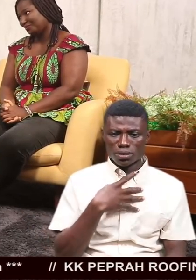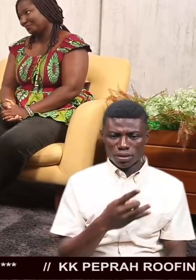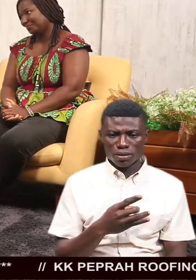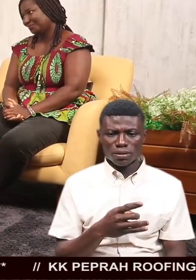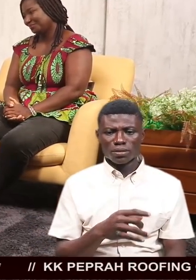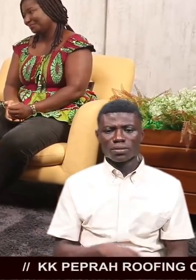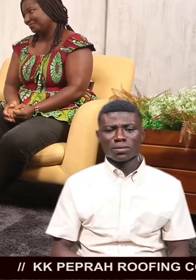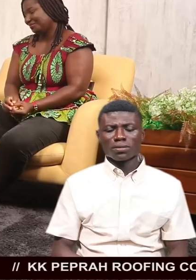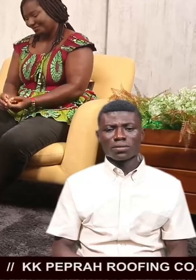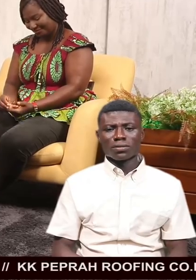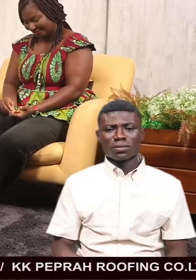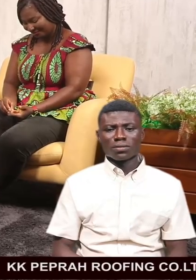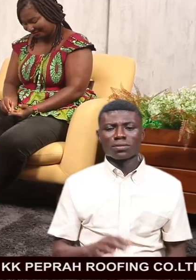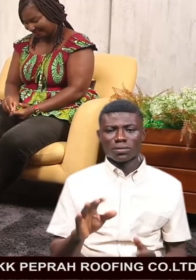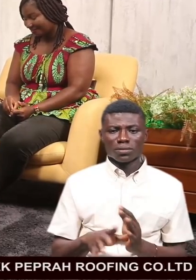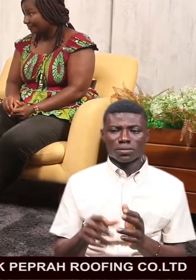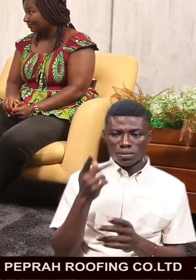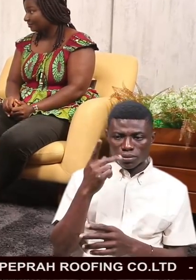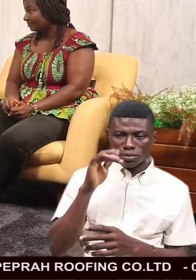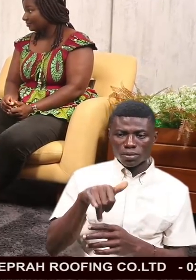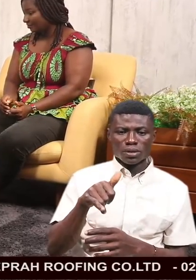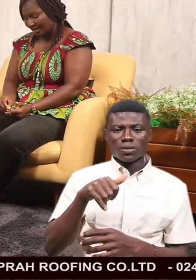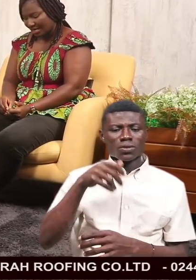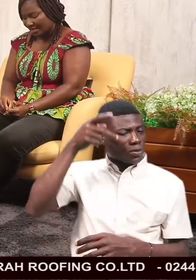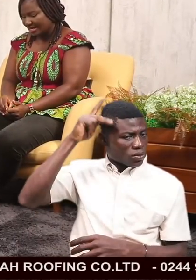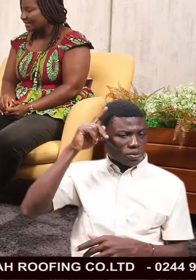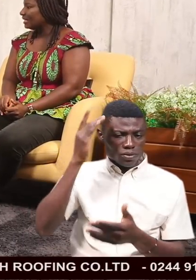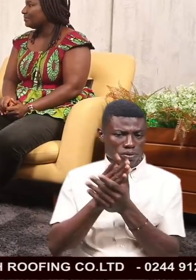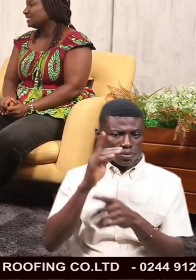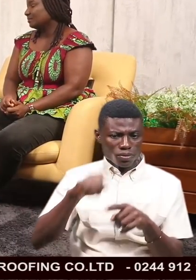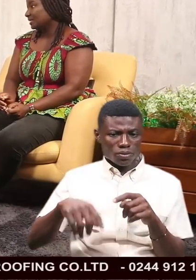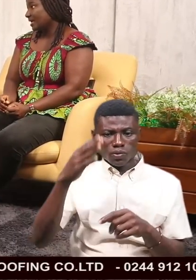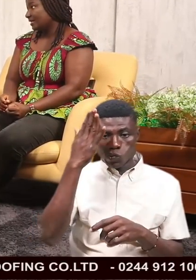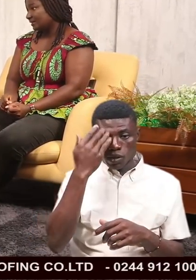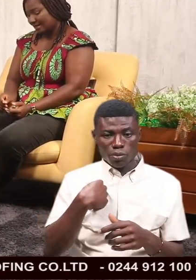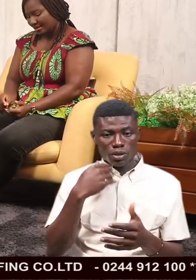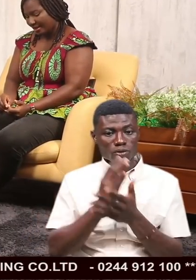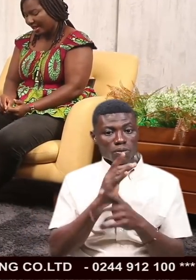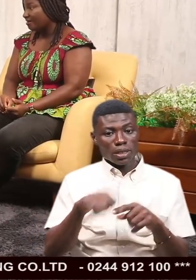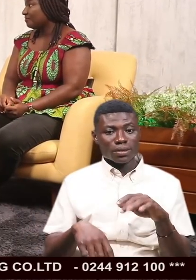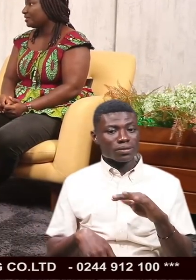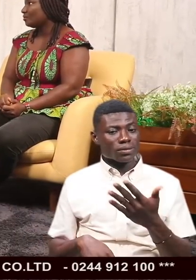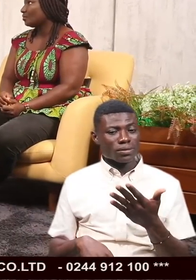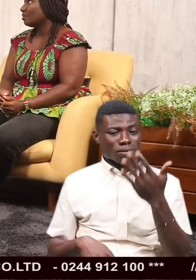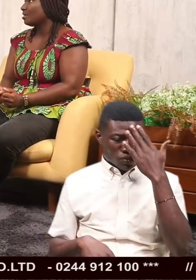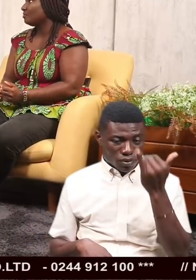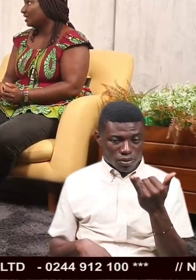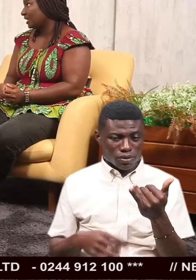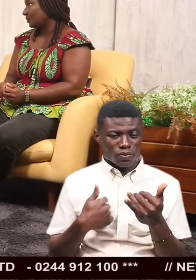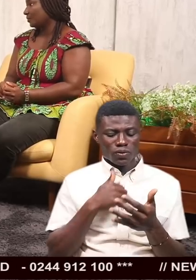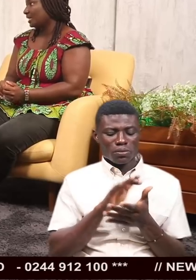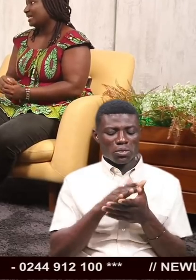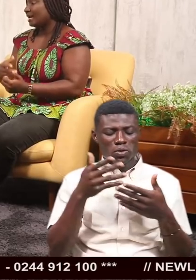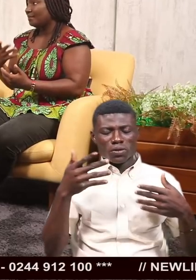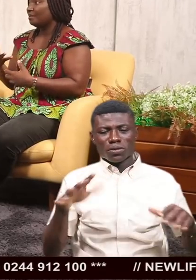nyo ena na won so twist no untumi nyai ni enti a minti mi nyai ne se afei no ye wariwe